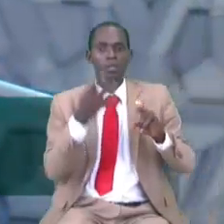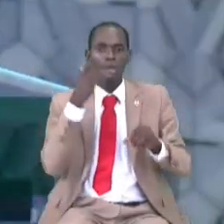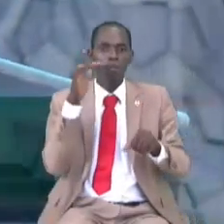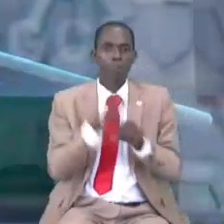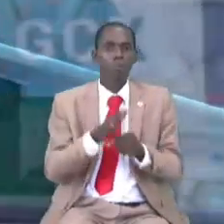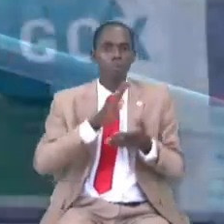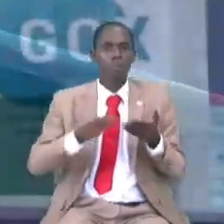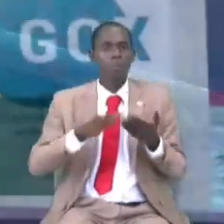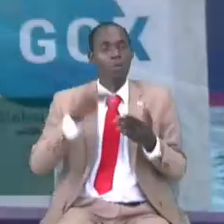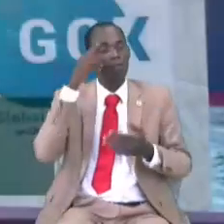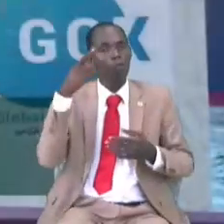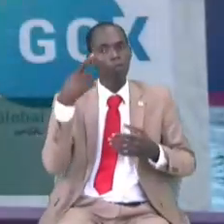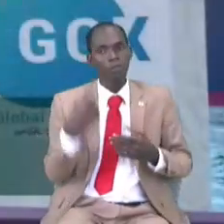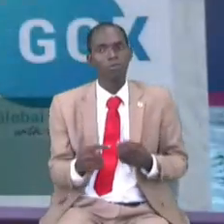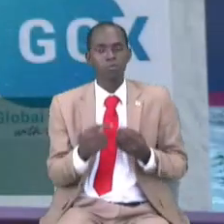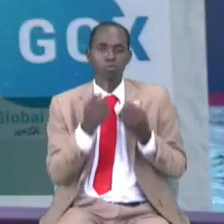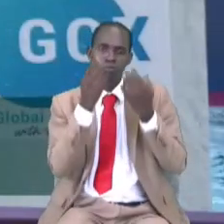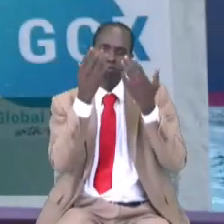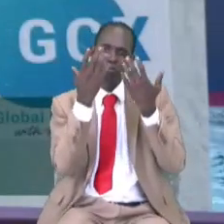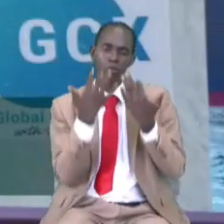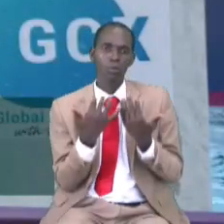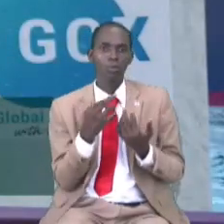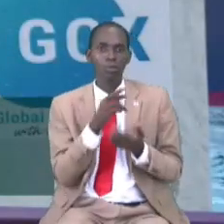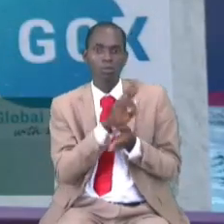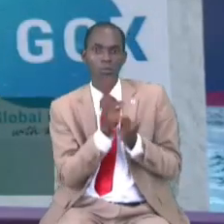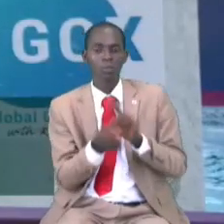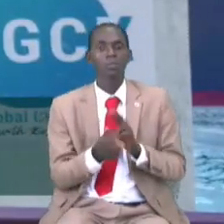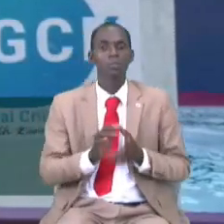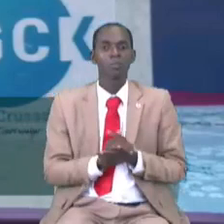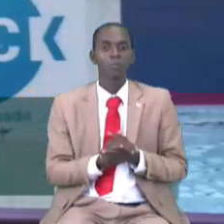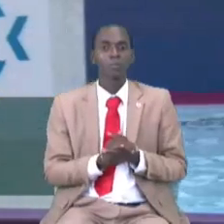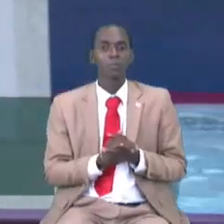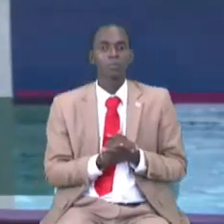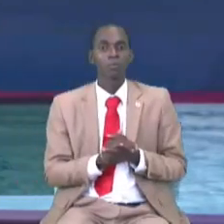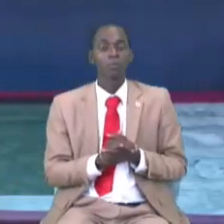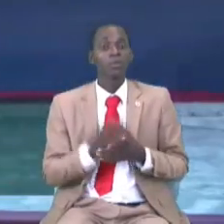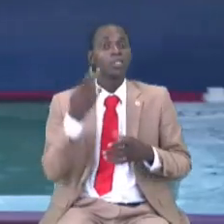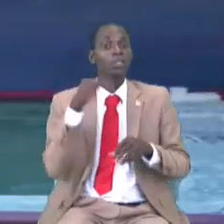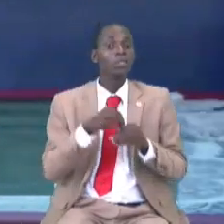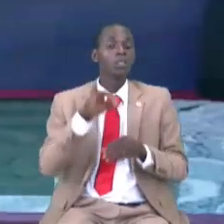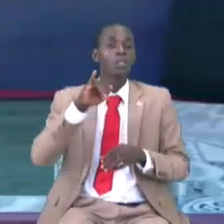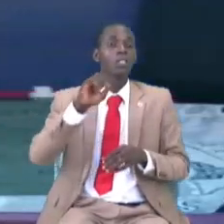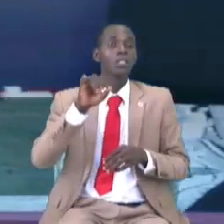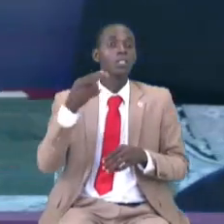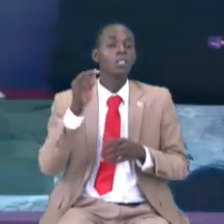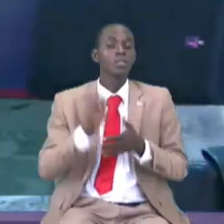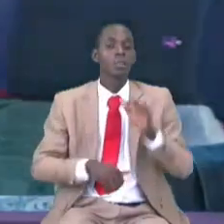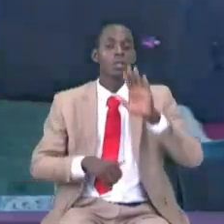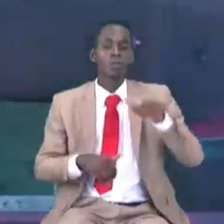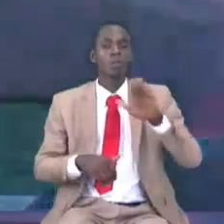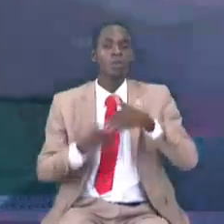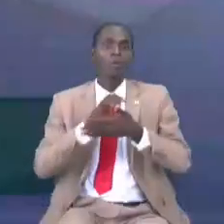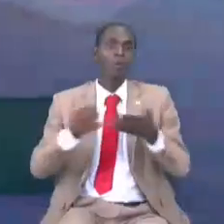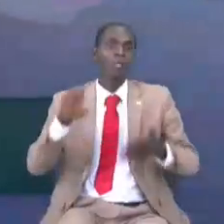Isaiah chapter 55, we're looking at verse 8. Seek ye the Lord while he may